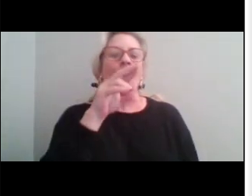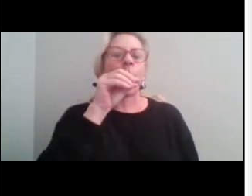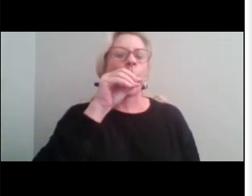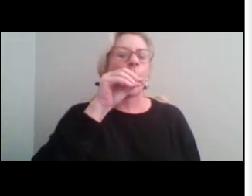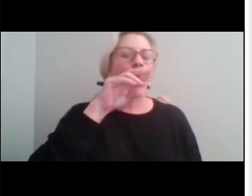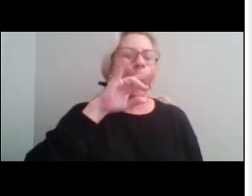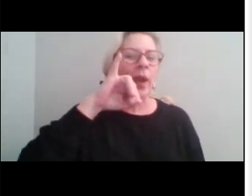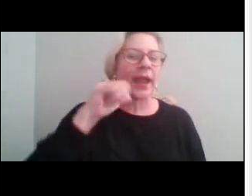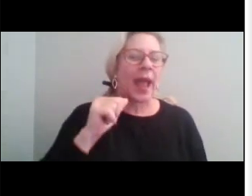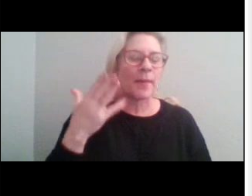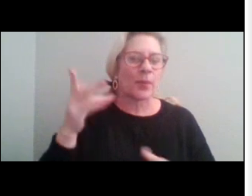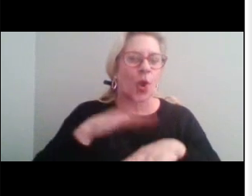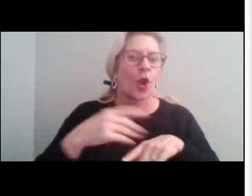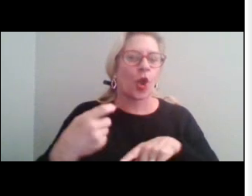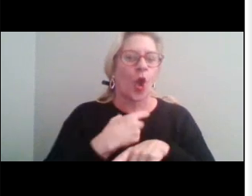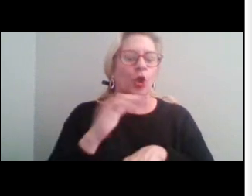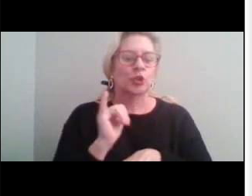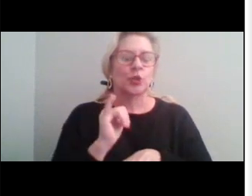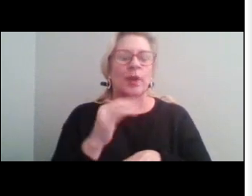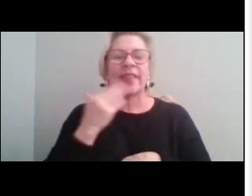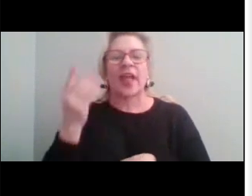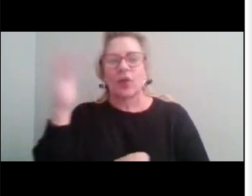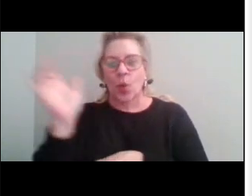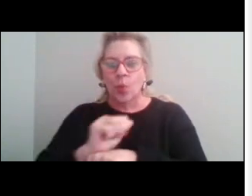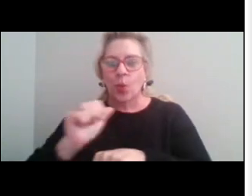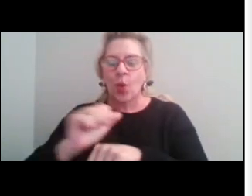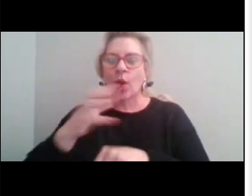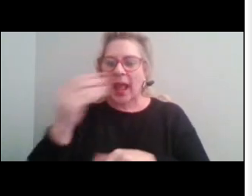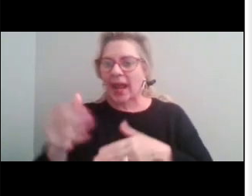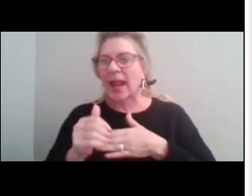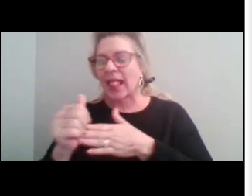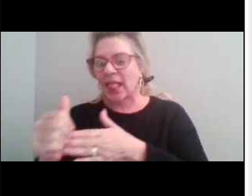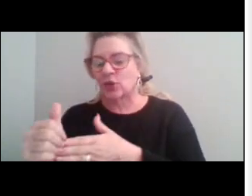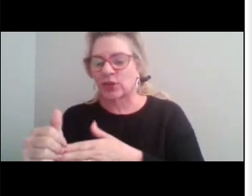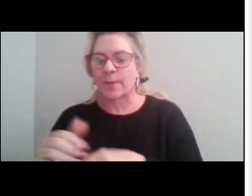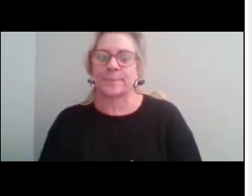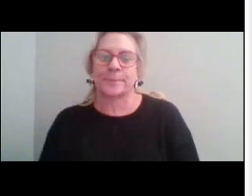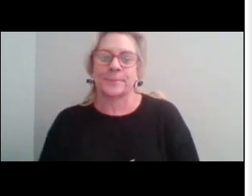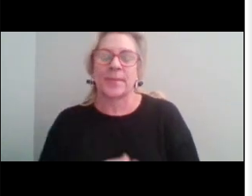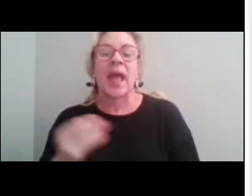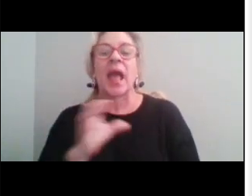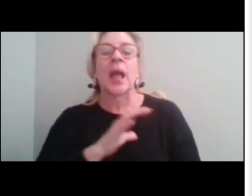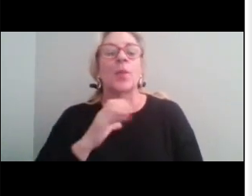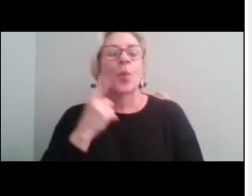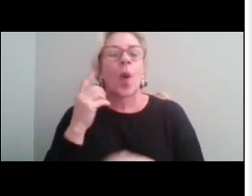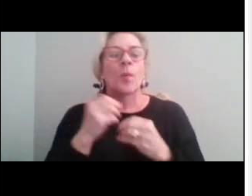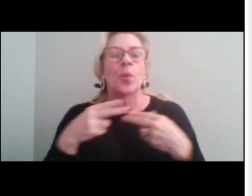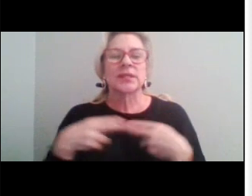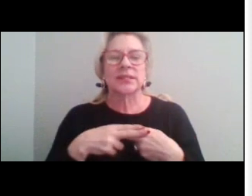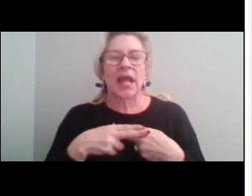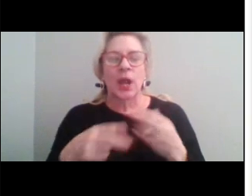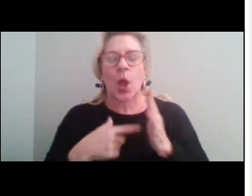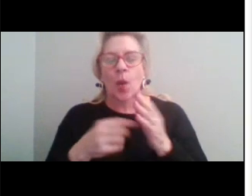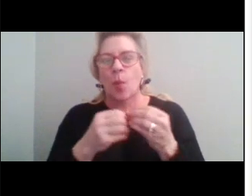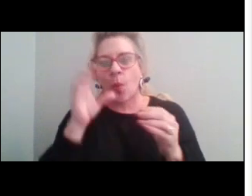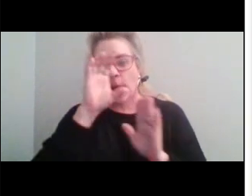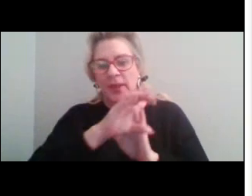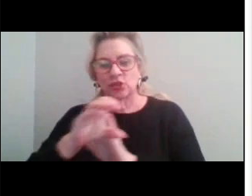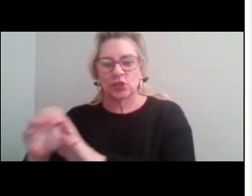you, Gloria, for your work and leadership on this. And commissioners, I believe there's one more slide that shows more photos of this.